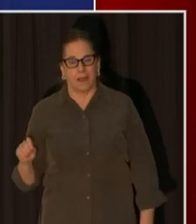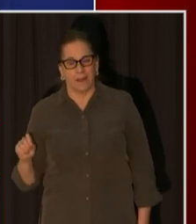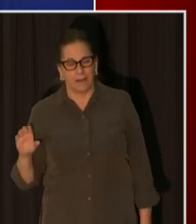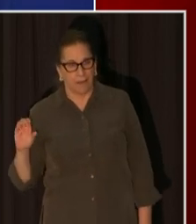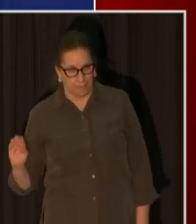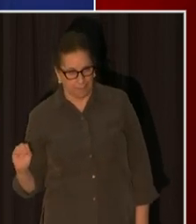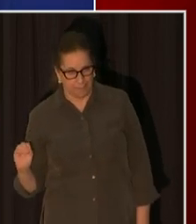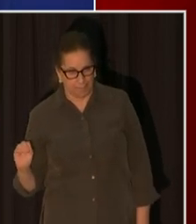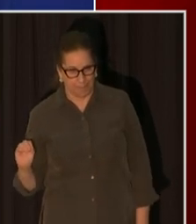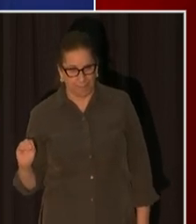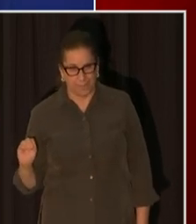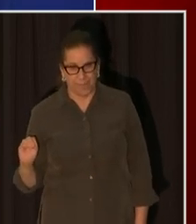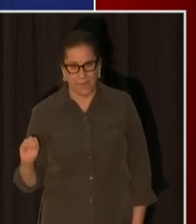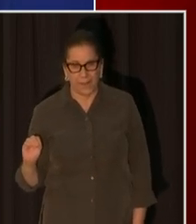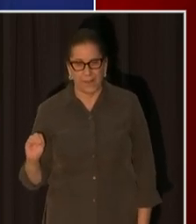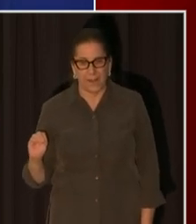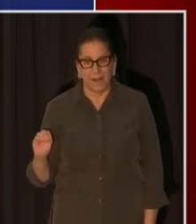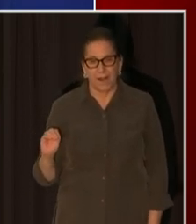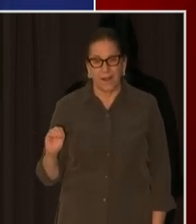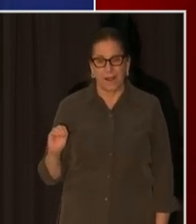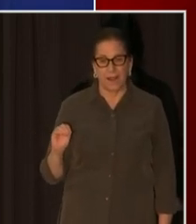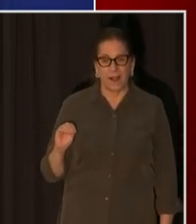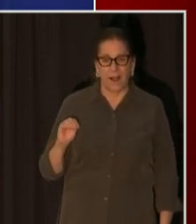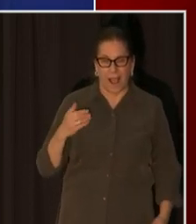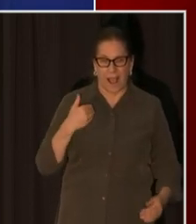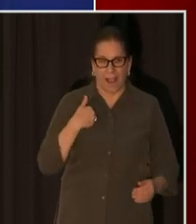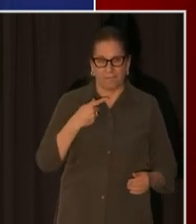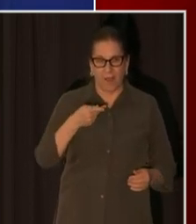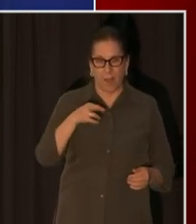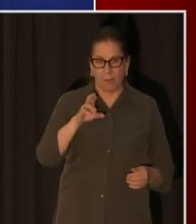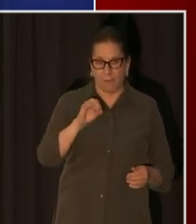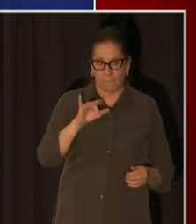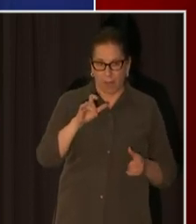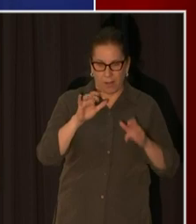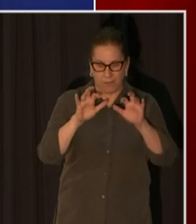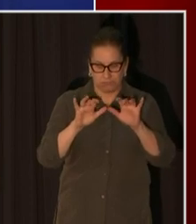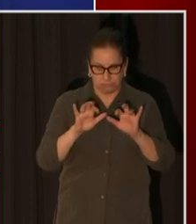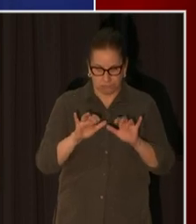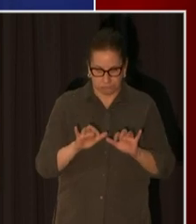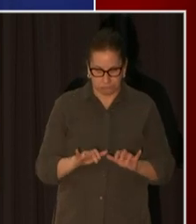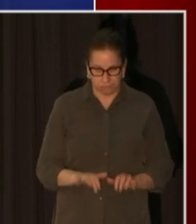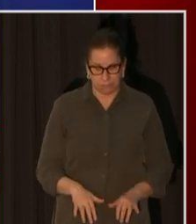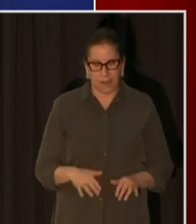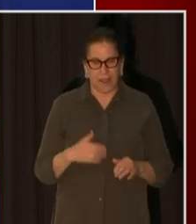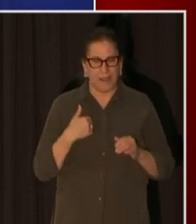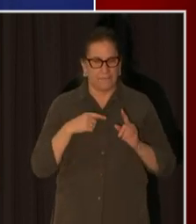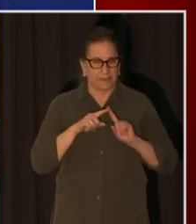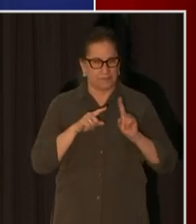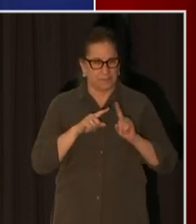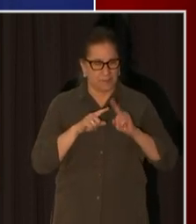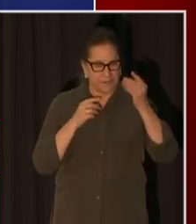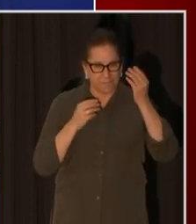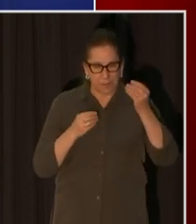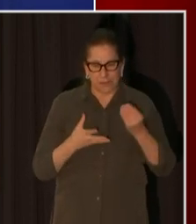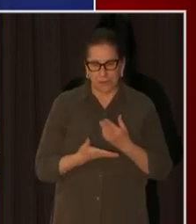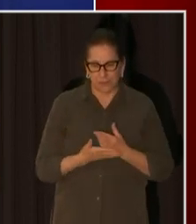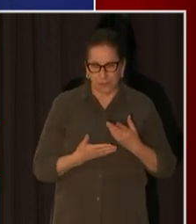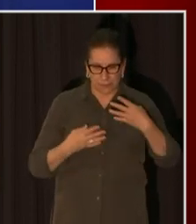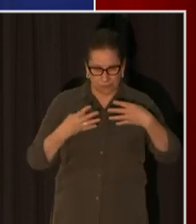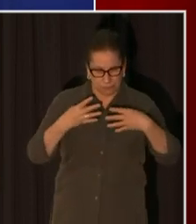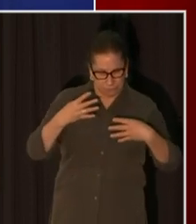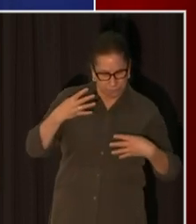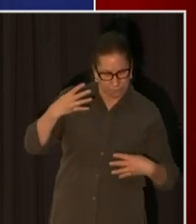We also wanted to make sure that, again, we were staying clued in, lock and step with our commission. And so we're looking at data